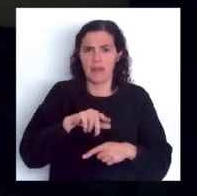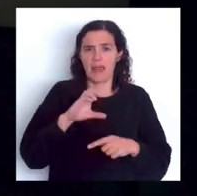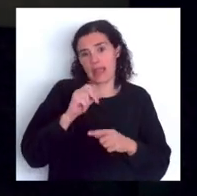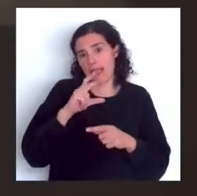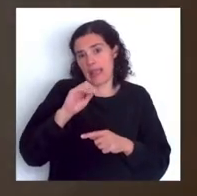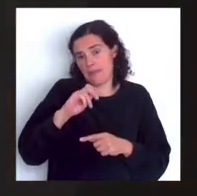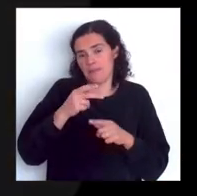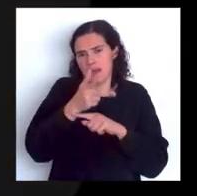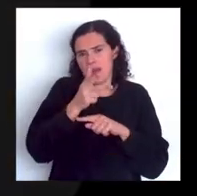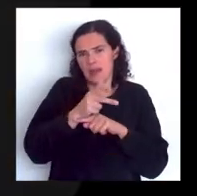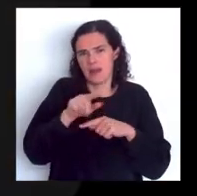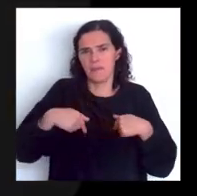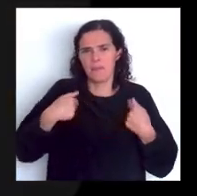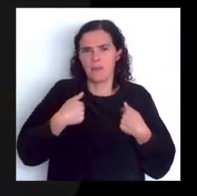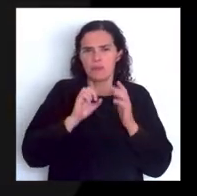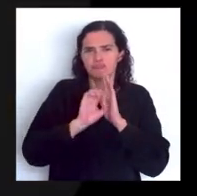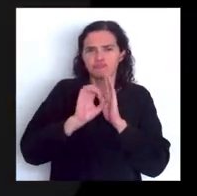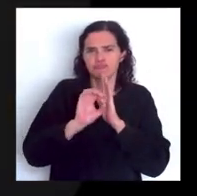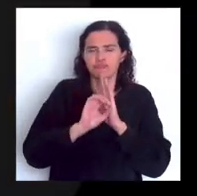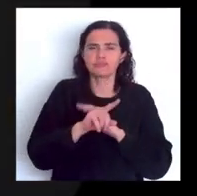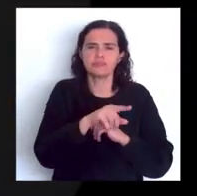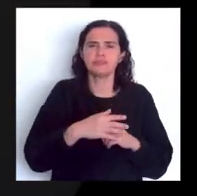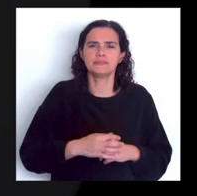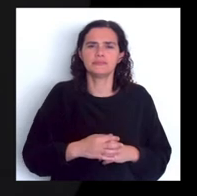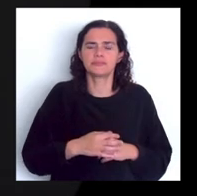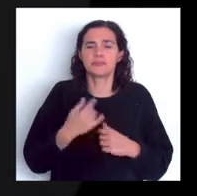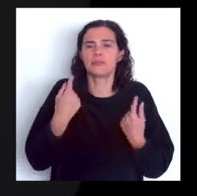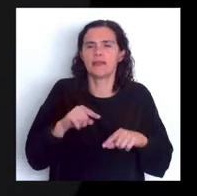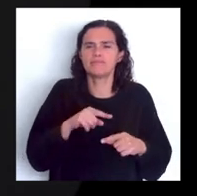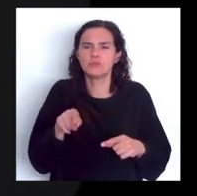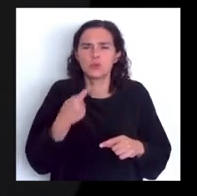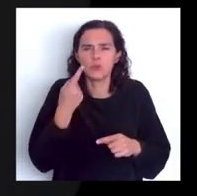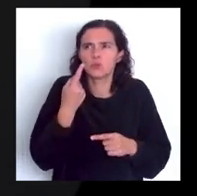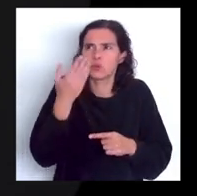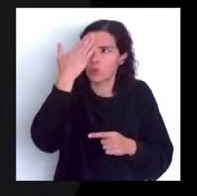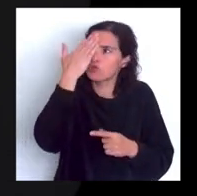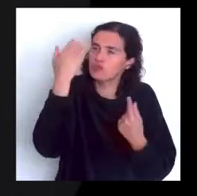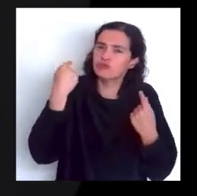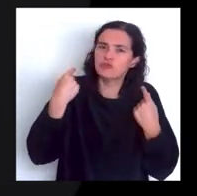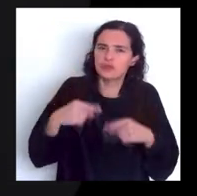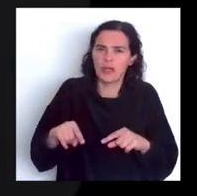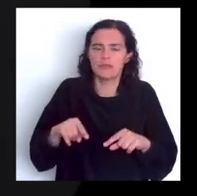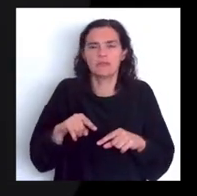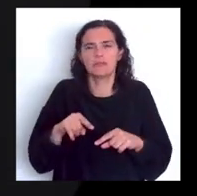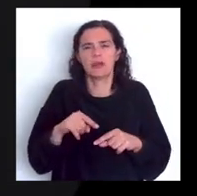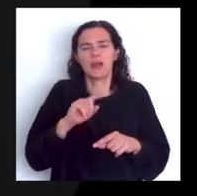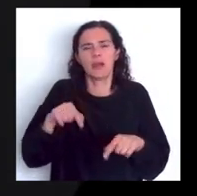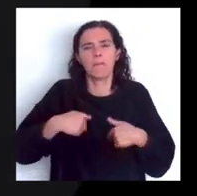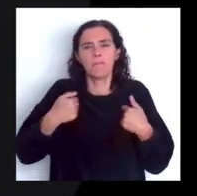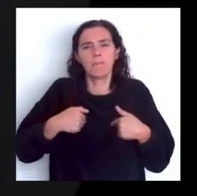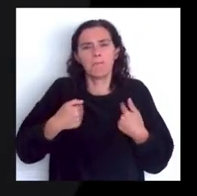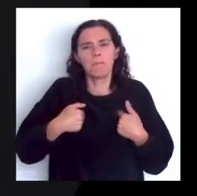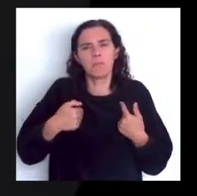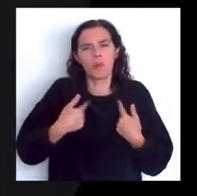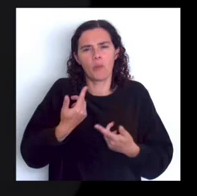itself, as if the camera itself, the projector itself, has the awareness, the conscious